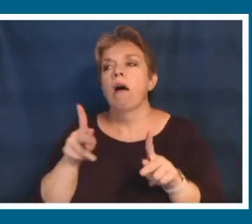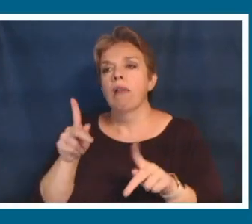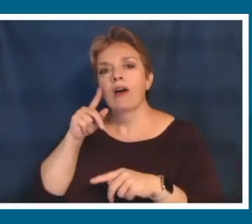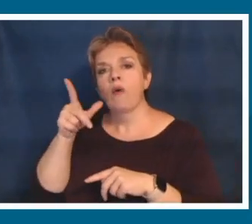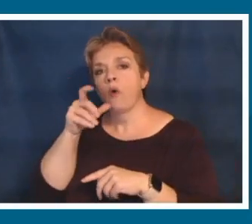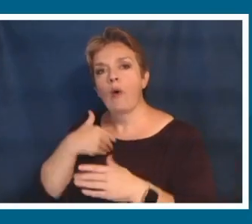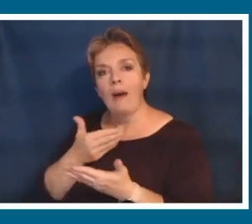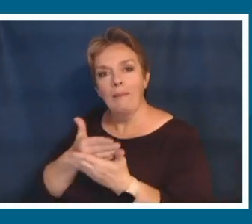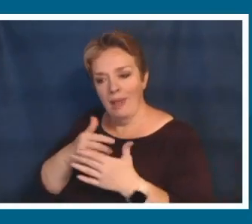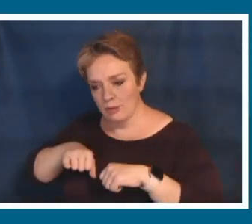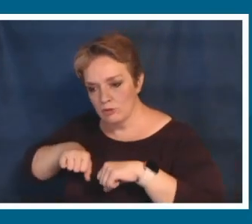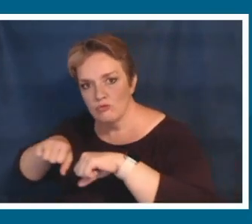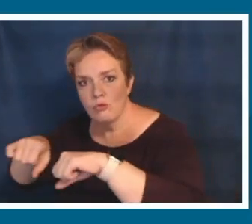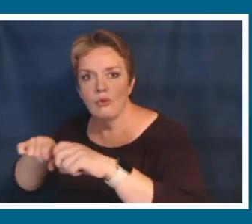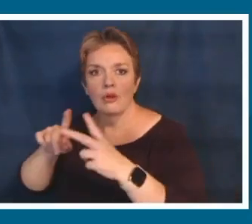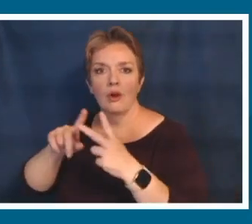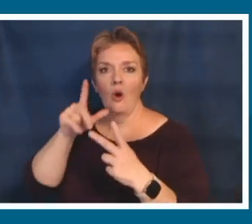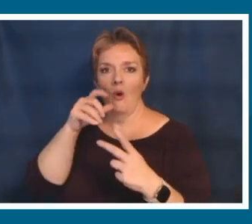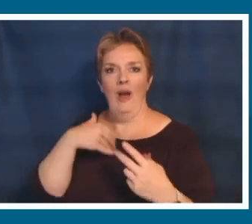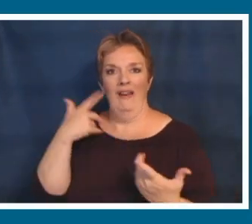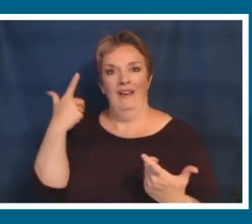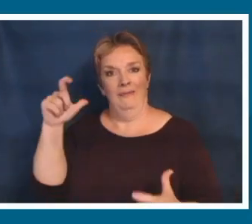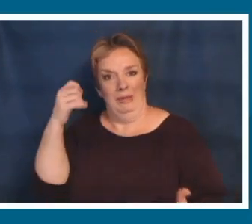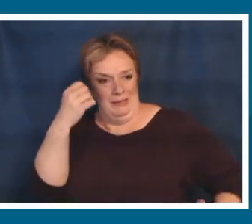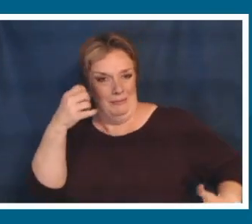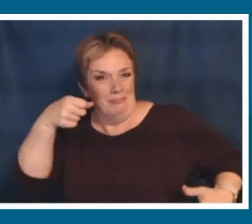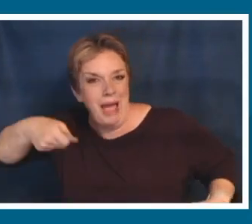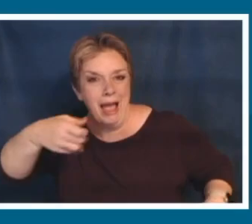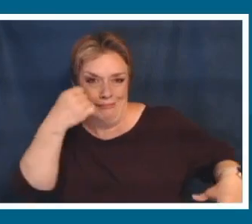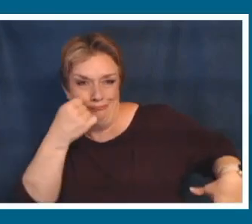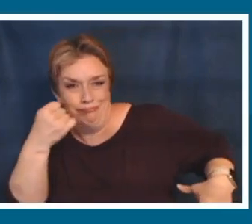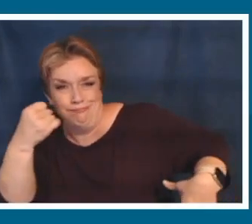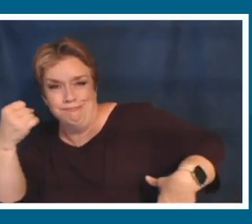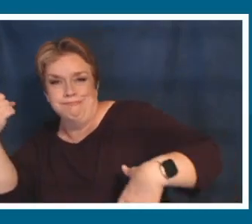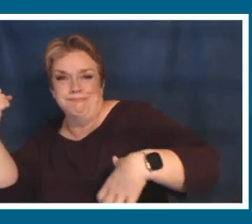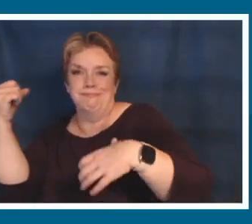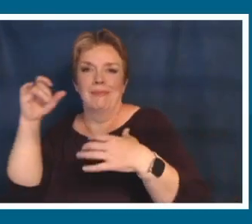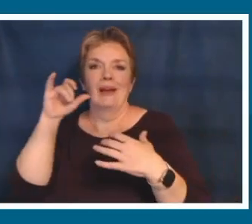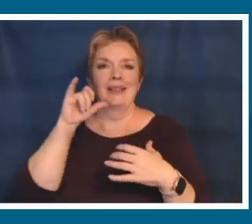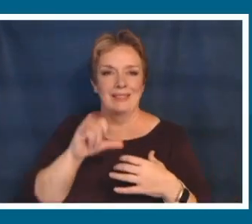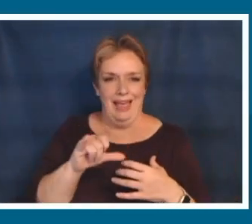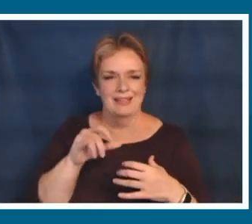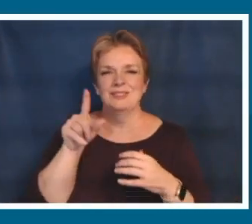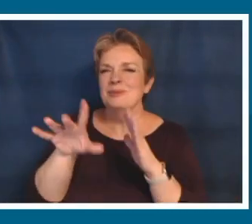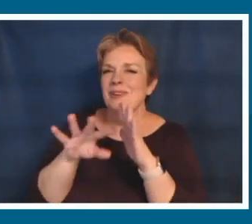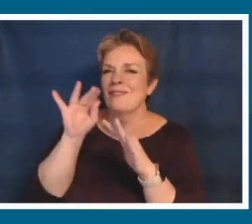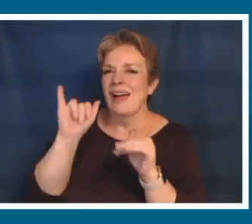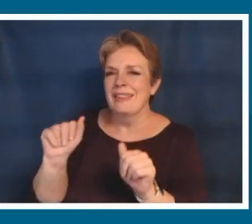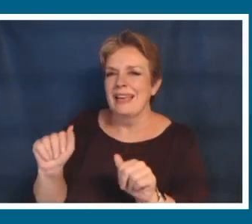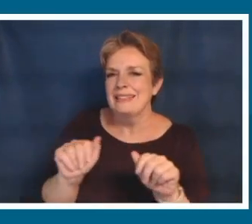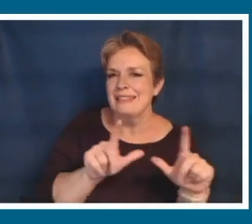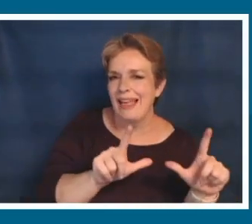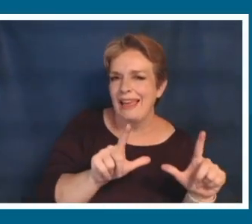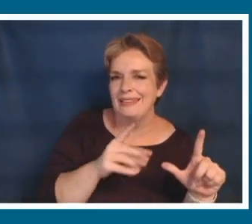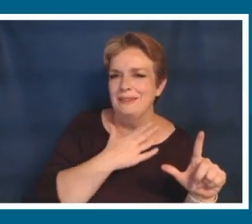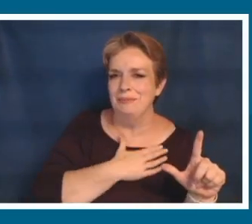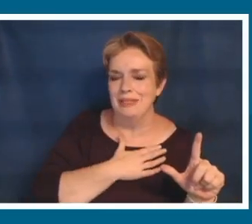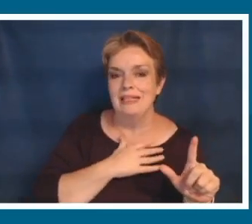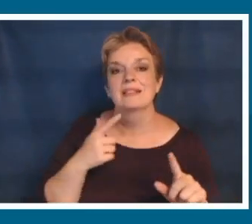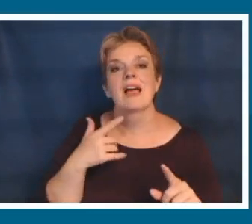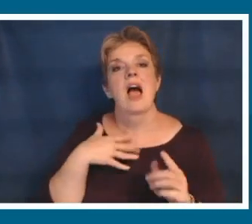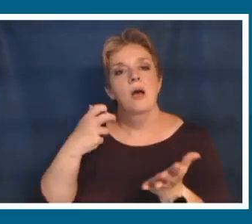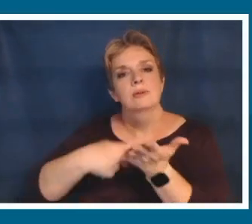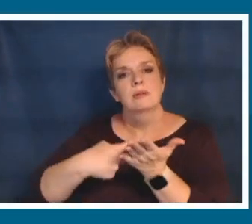could find that slide with a brains, and I'm going to talk about CAST, which is an organization that looked at brain